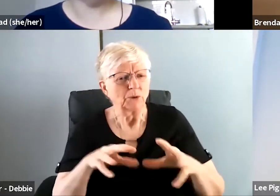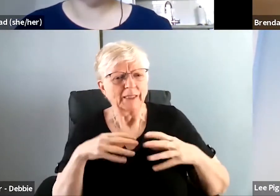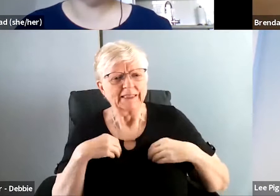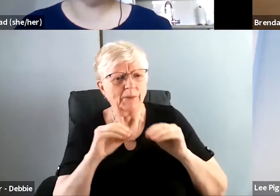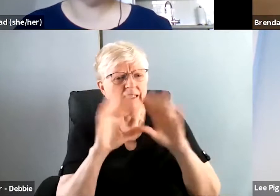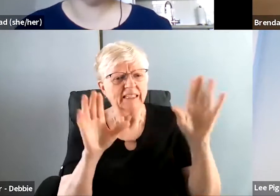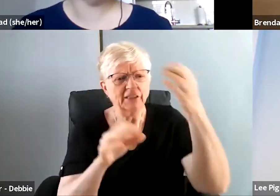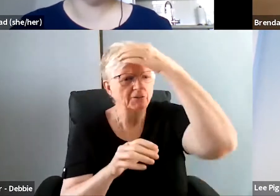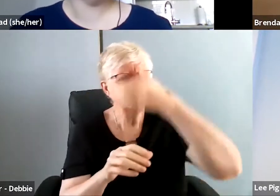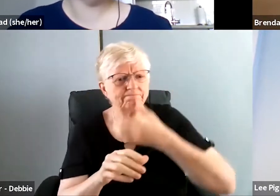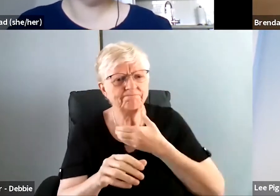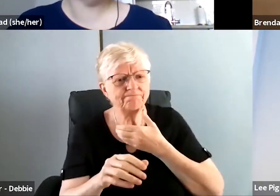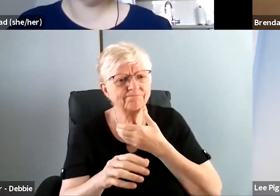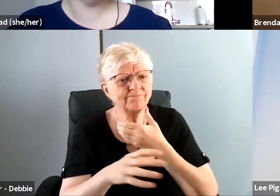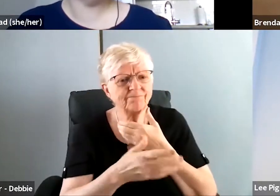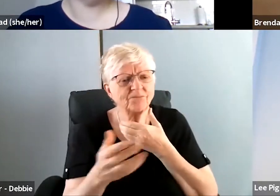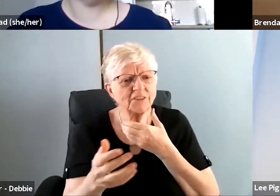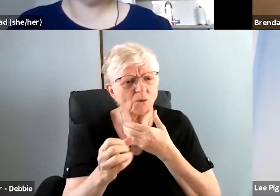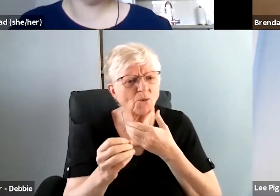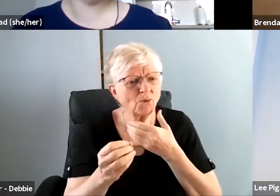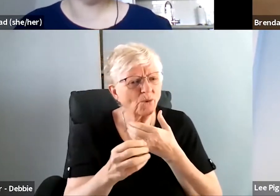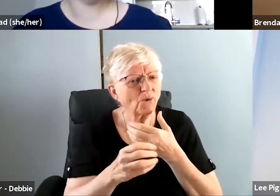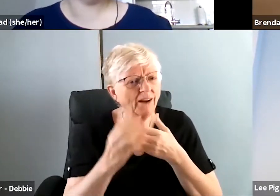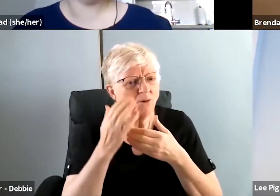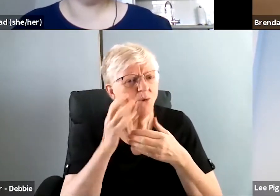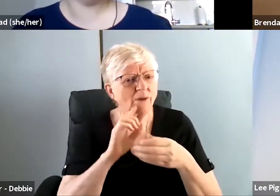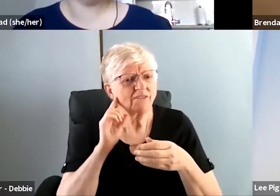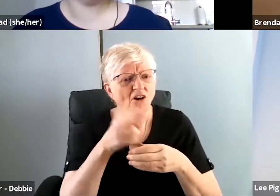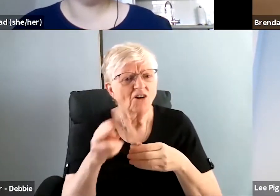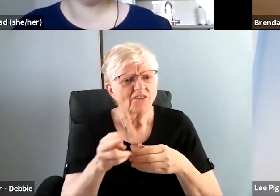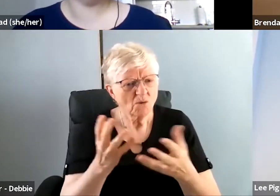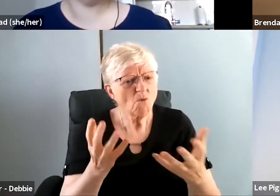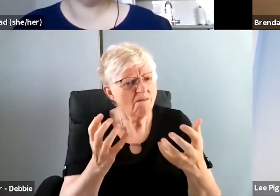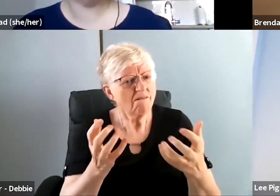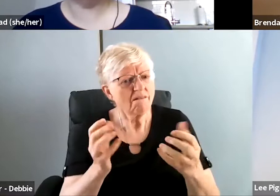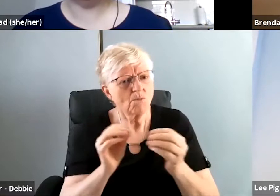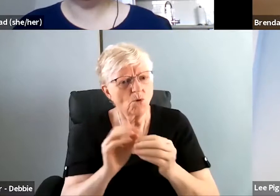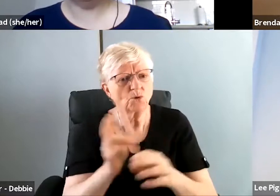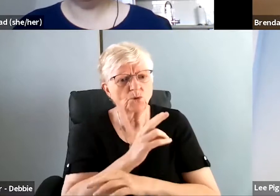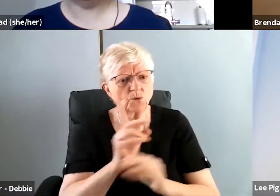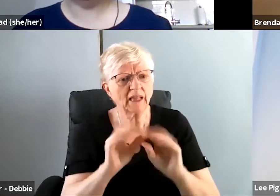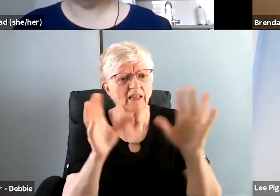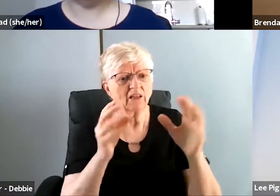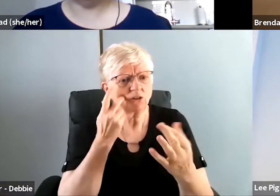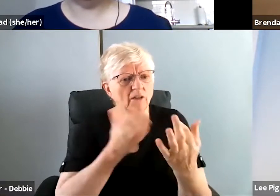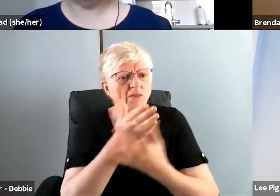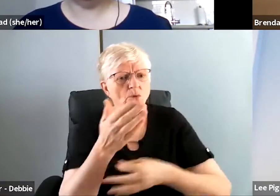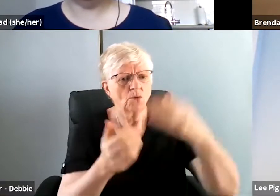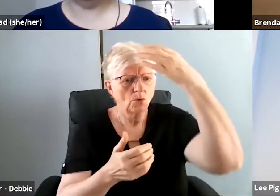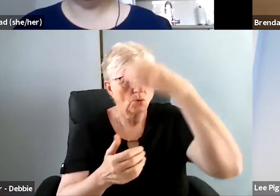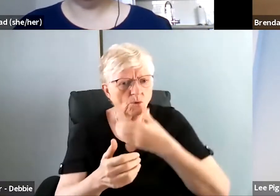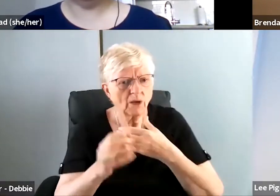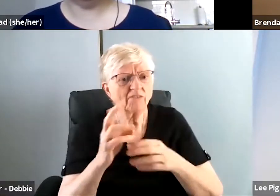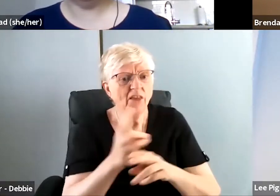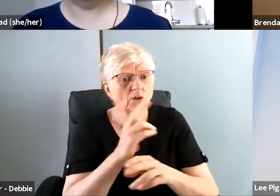think there was a call for wider use of them, and also if they were being used within various settings